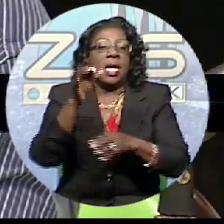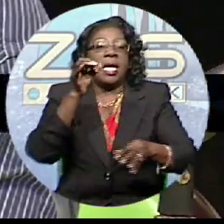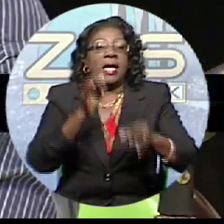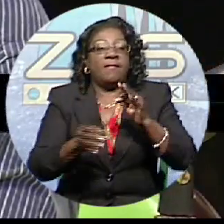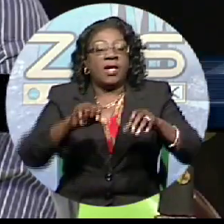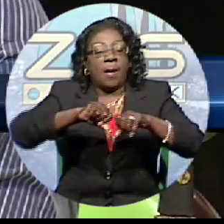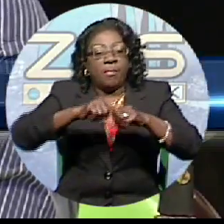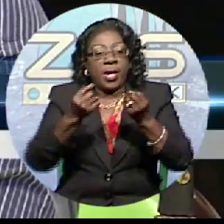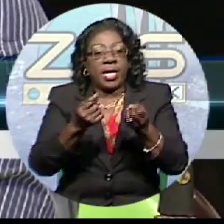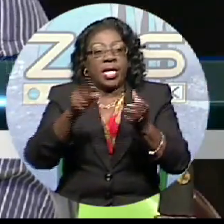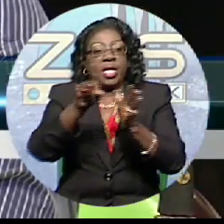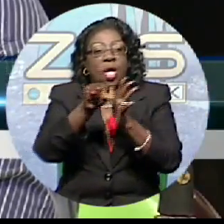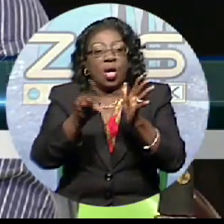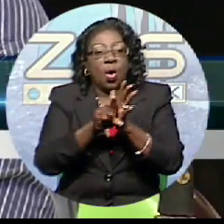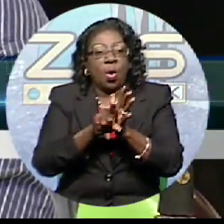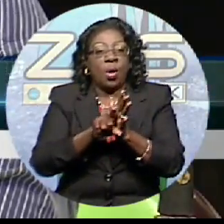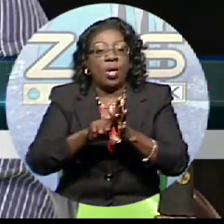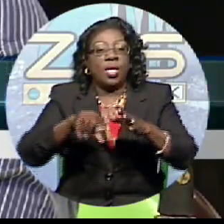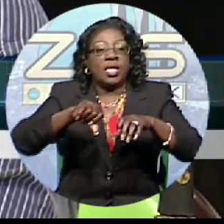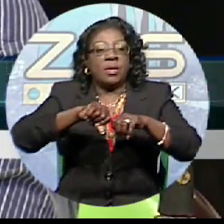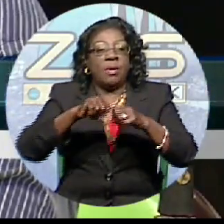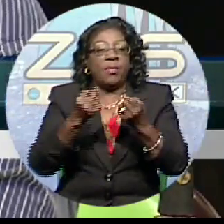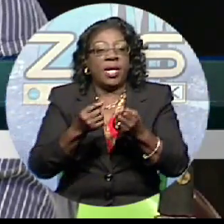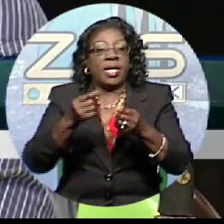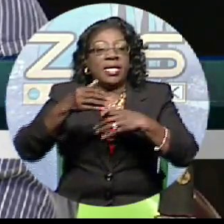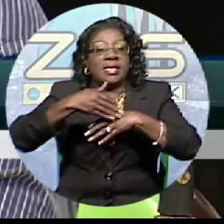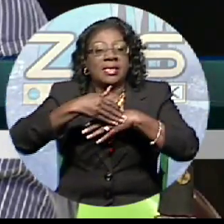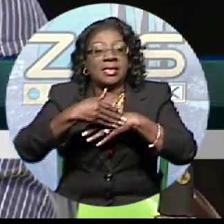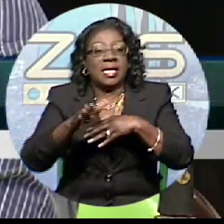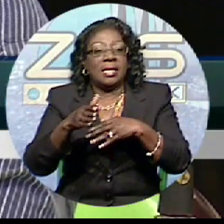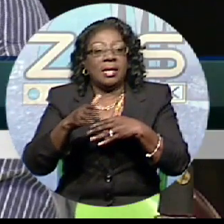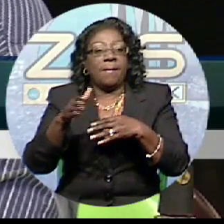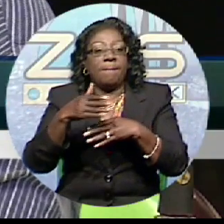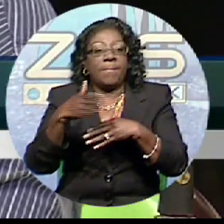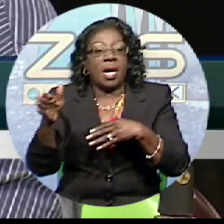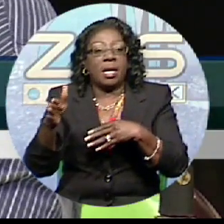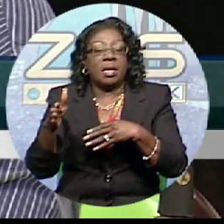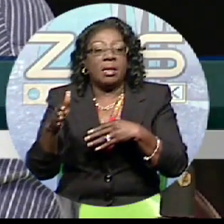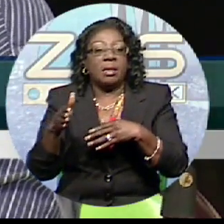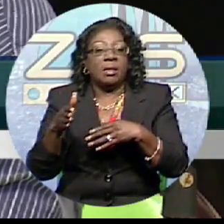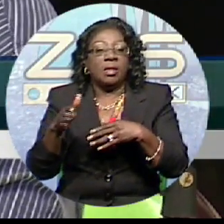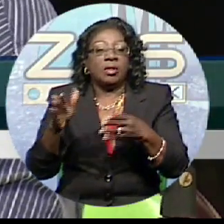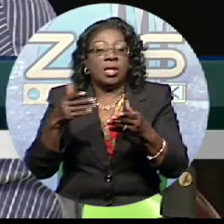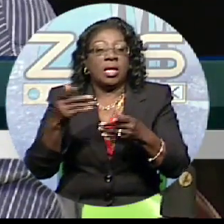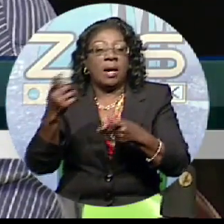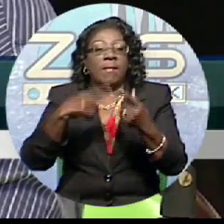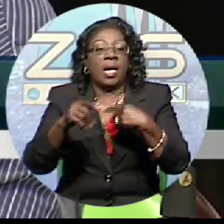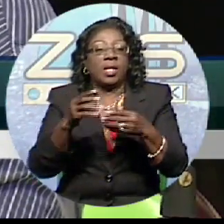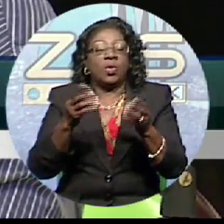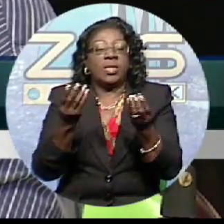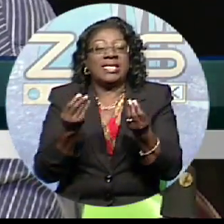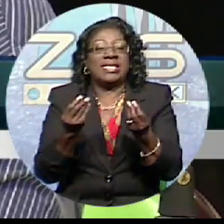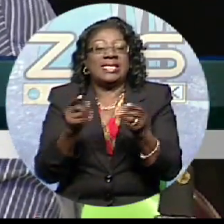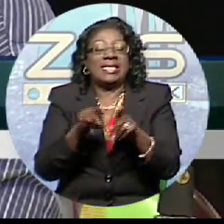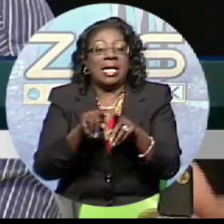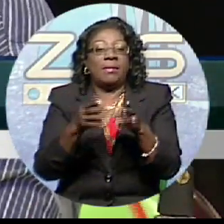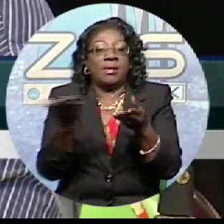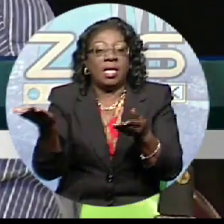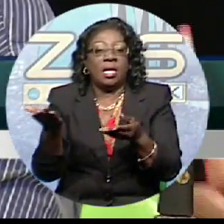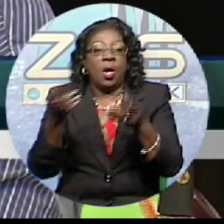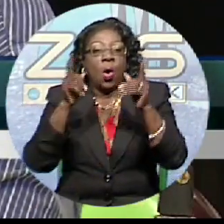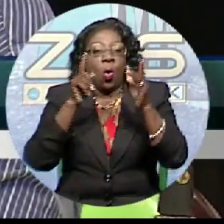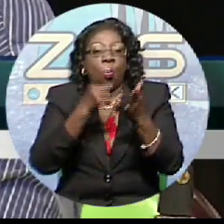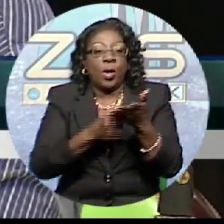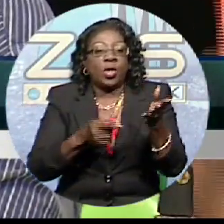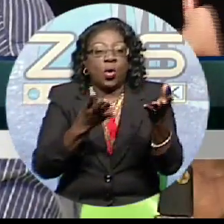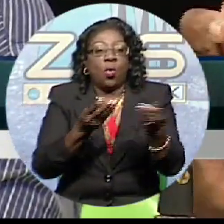law, and I would send them back, and if it happened today, I would do the same thing. What do you want